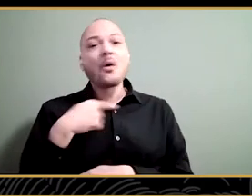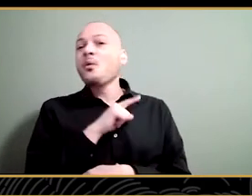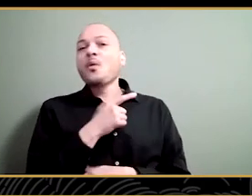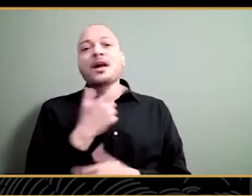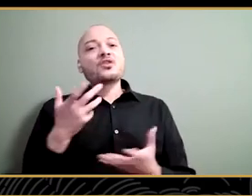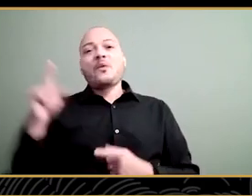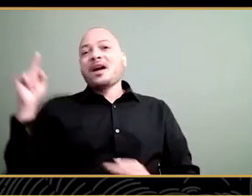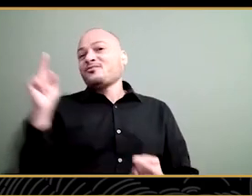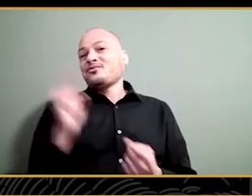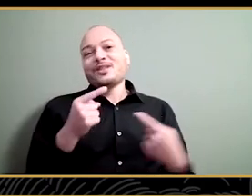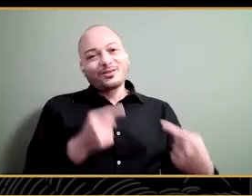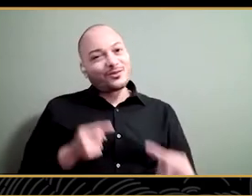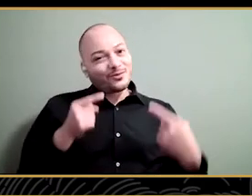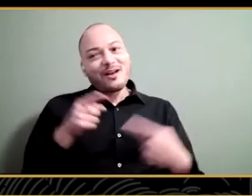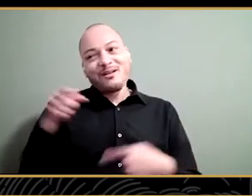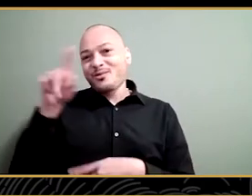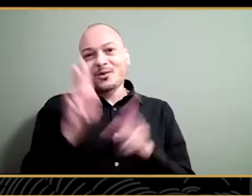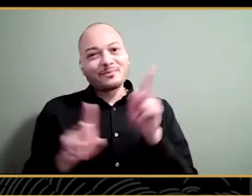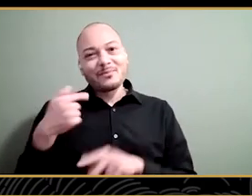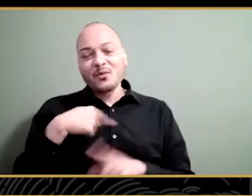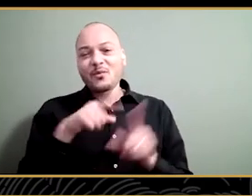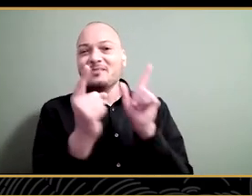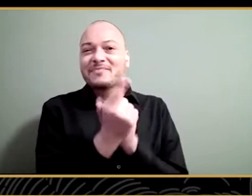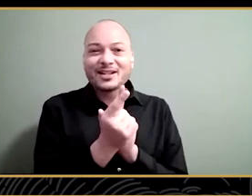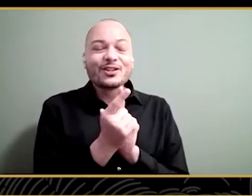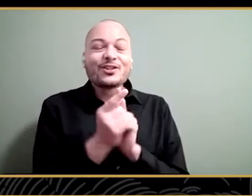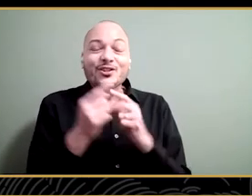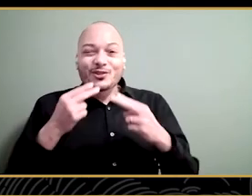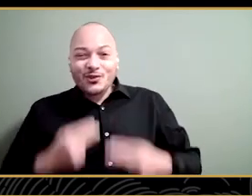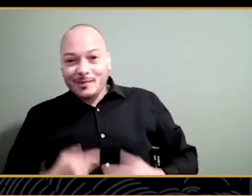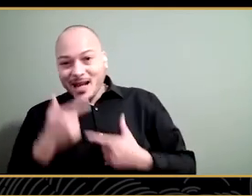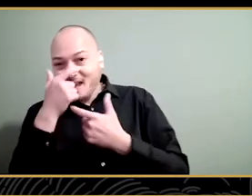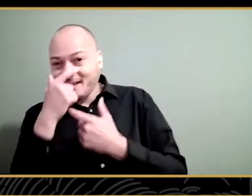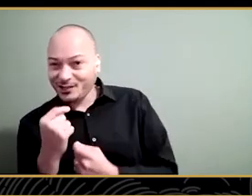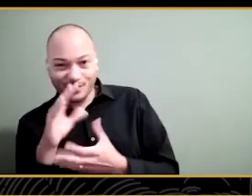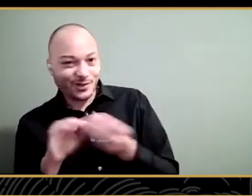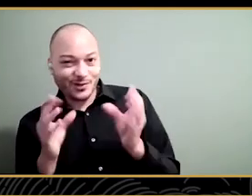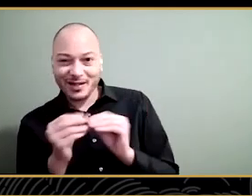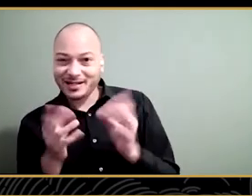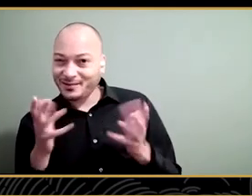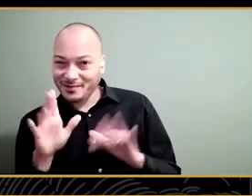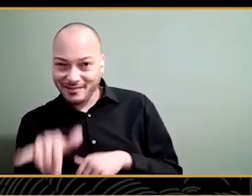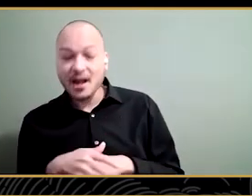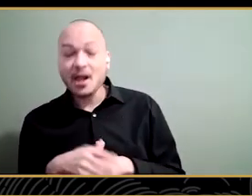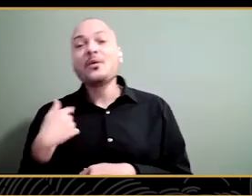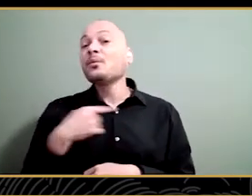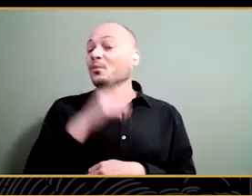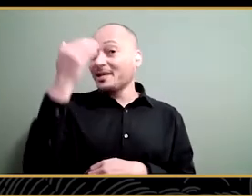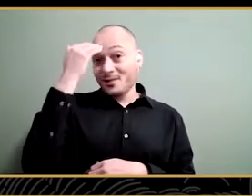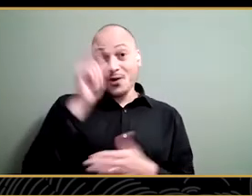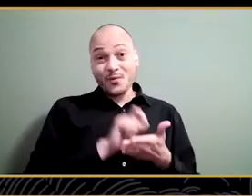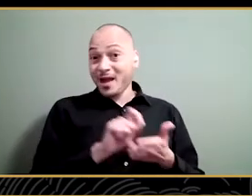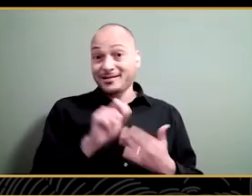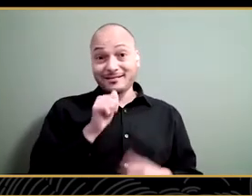do not want to reduce the struggles of the migrants we meet To mere human interest stories We know that writing will